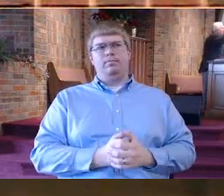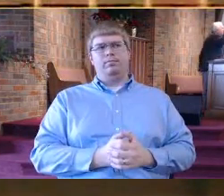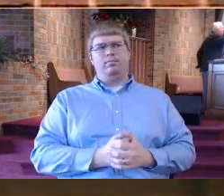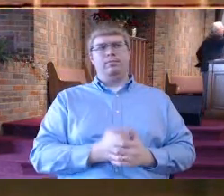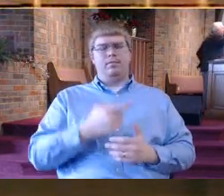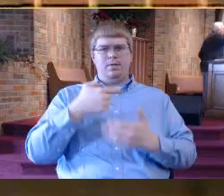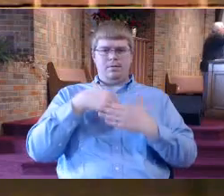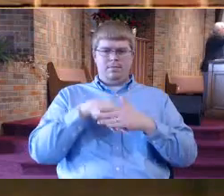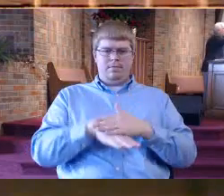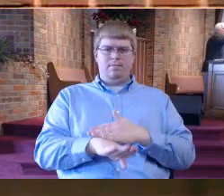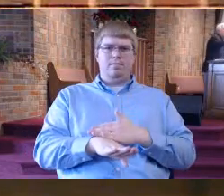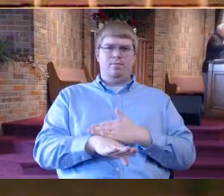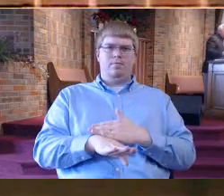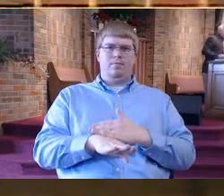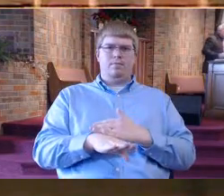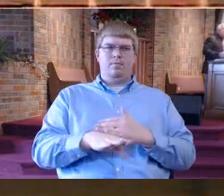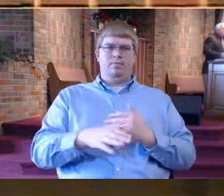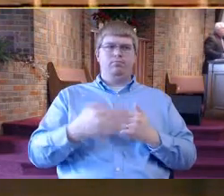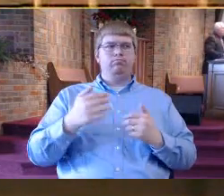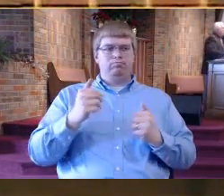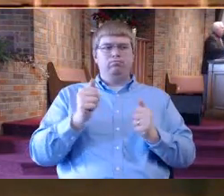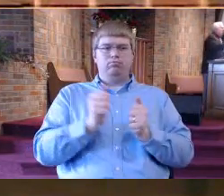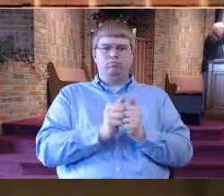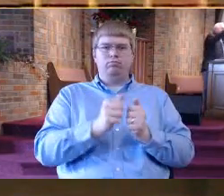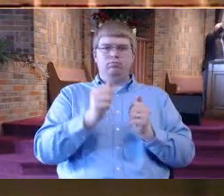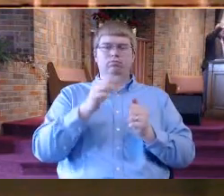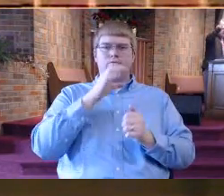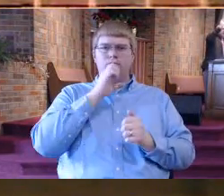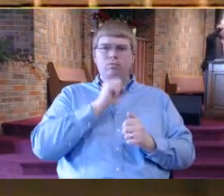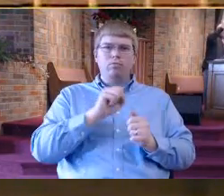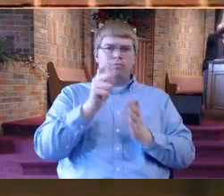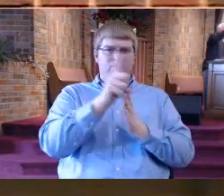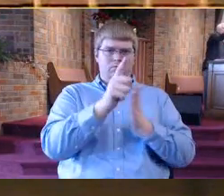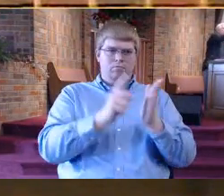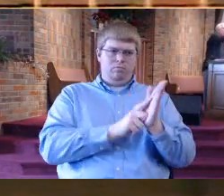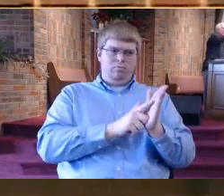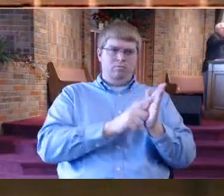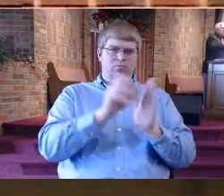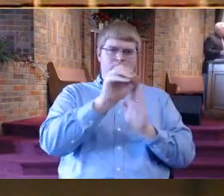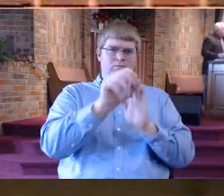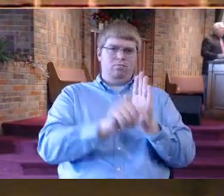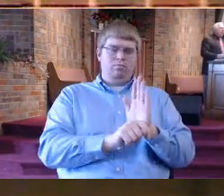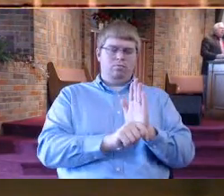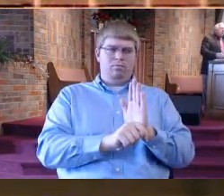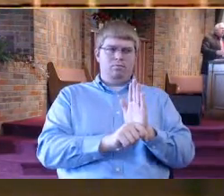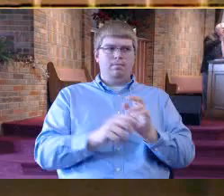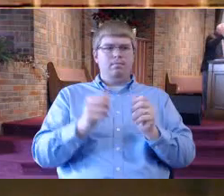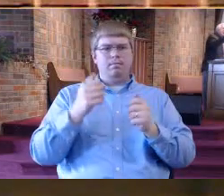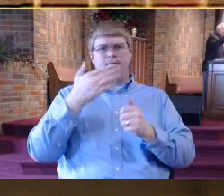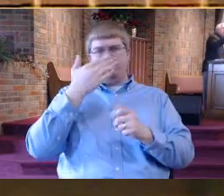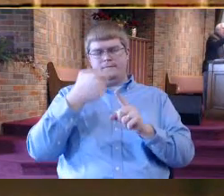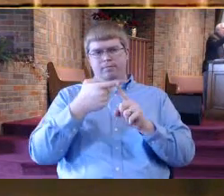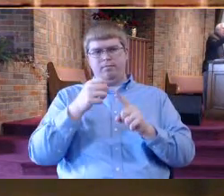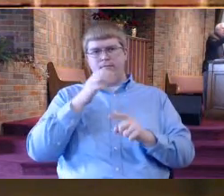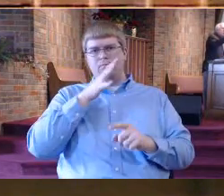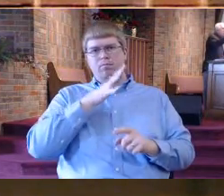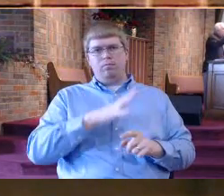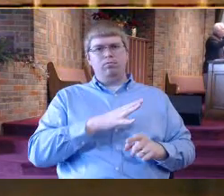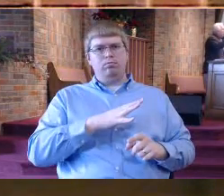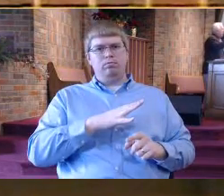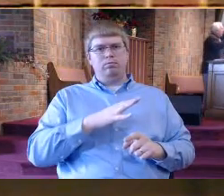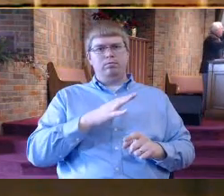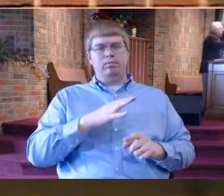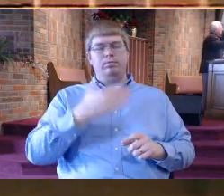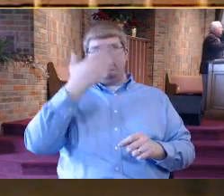born under the law, born of a woman, to redeem those who were